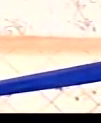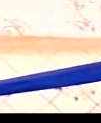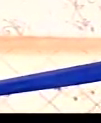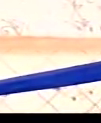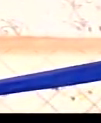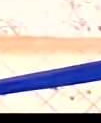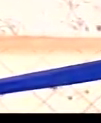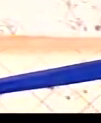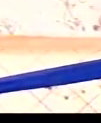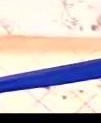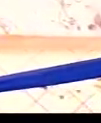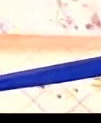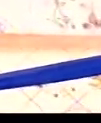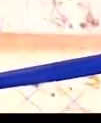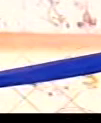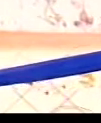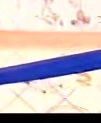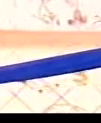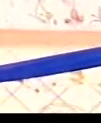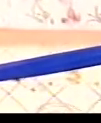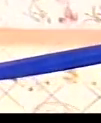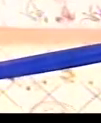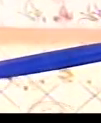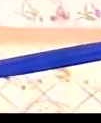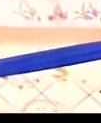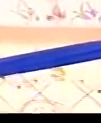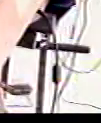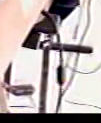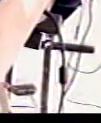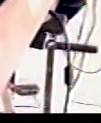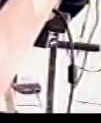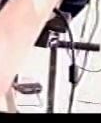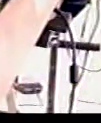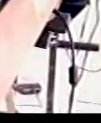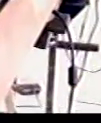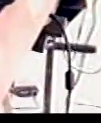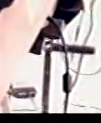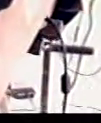he will come and save you.